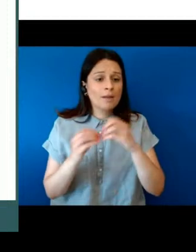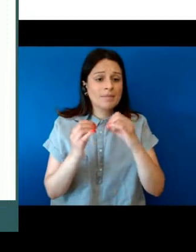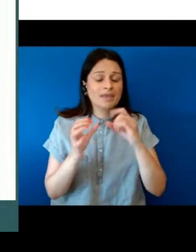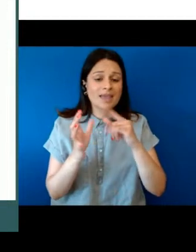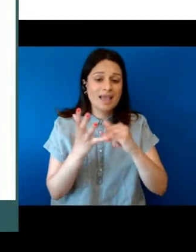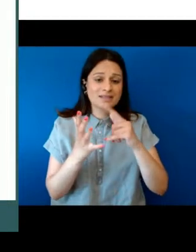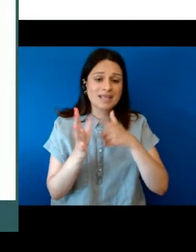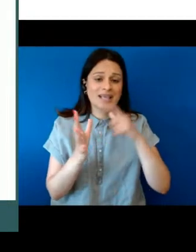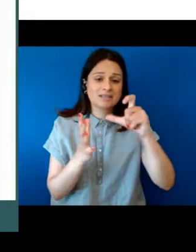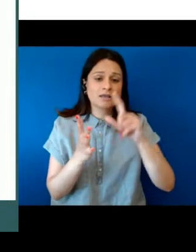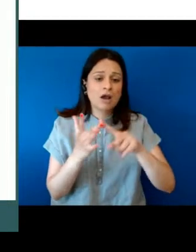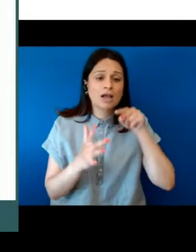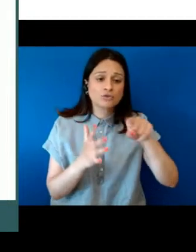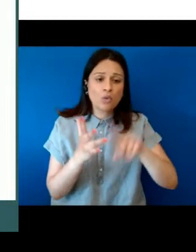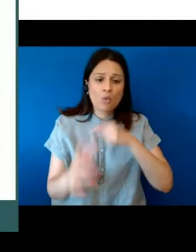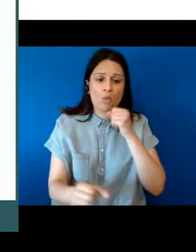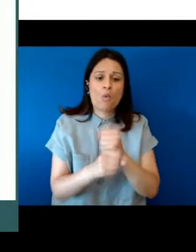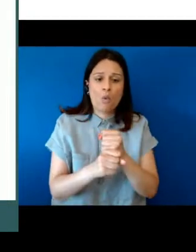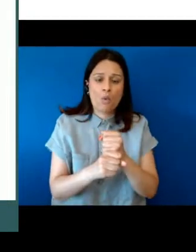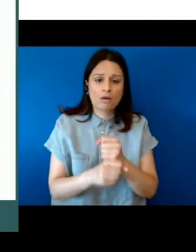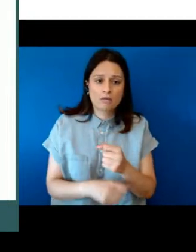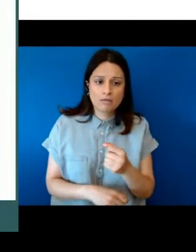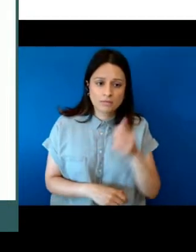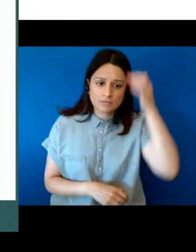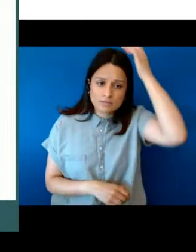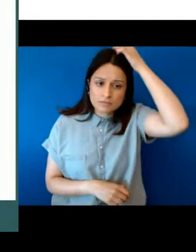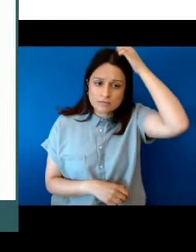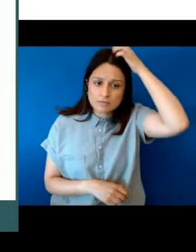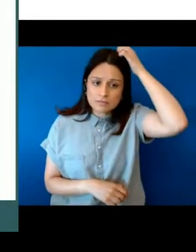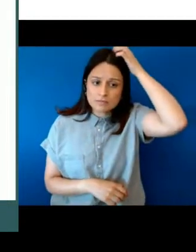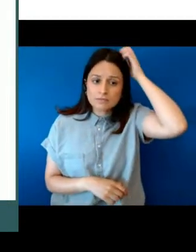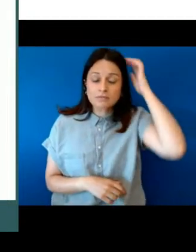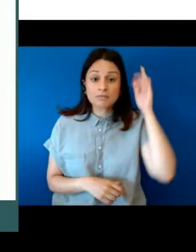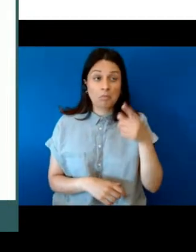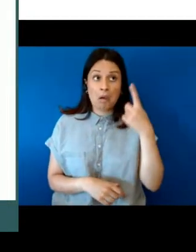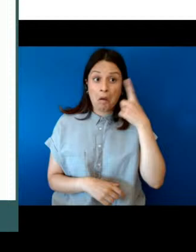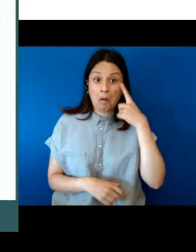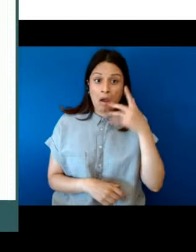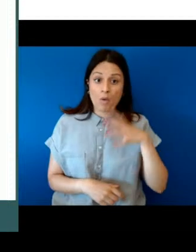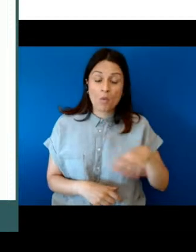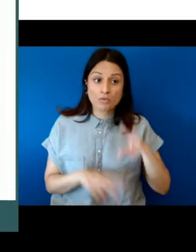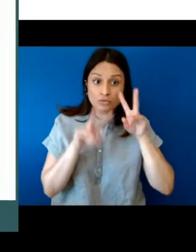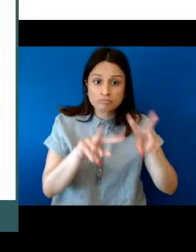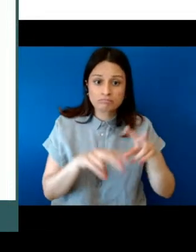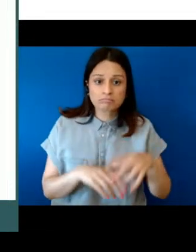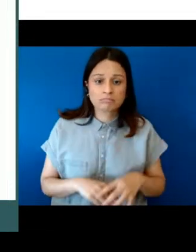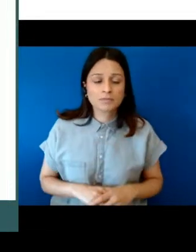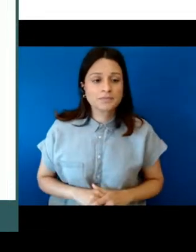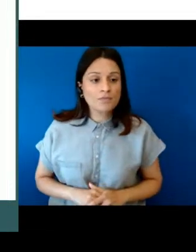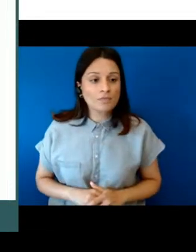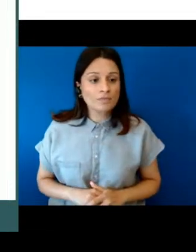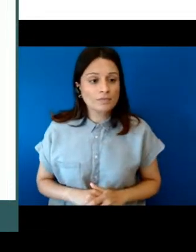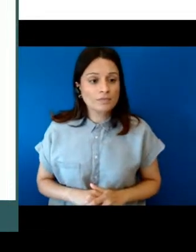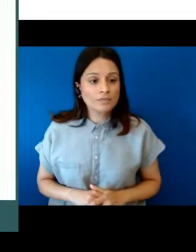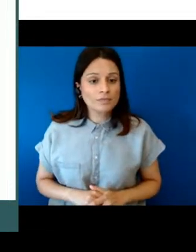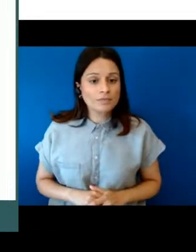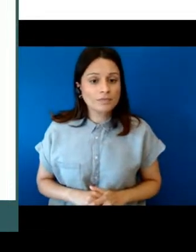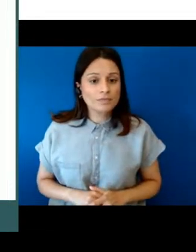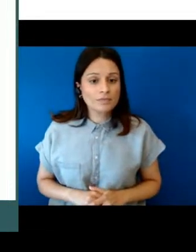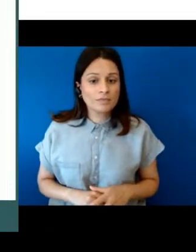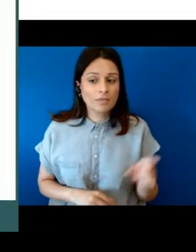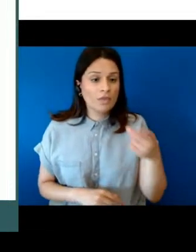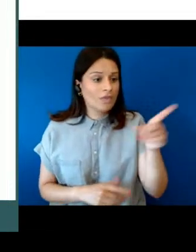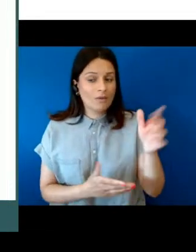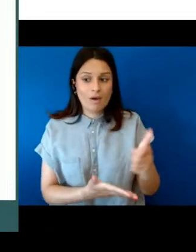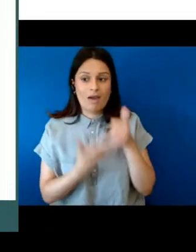www.bsaci.org. So that's something you might like to do, and they will help. If you've got any